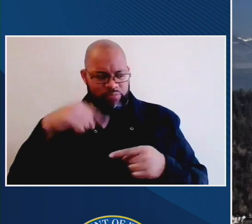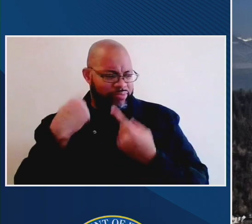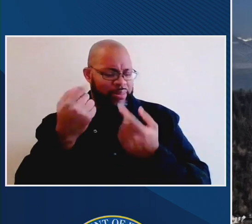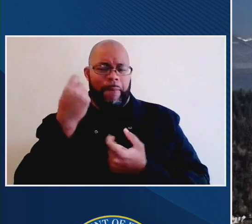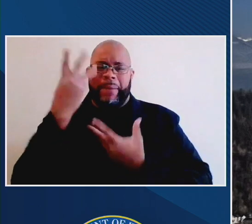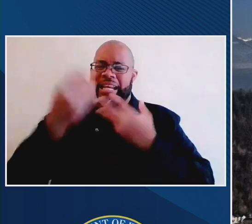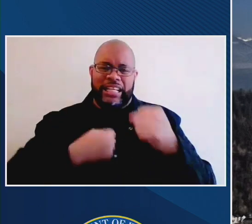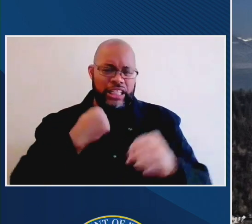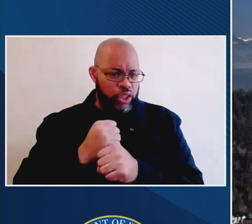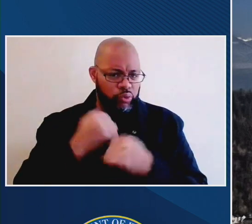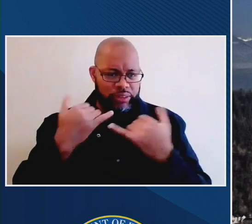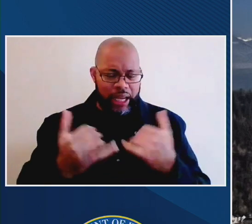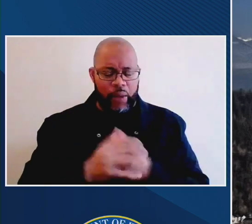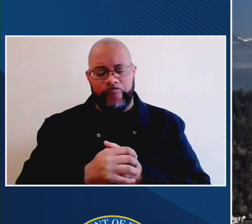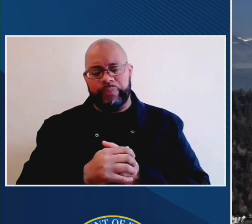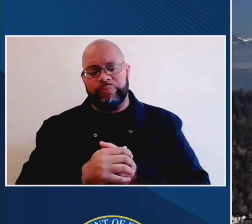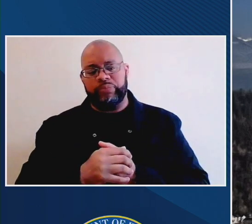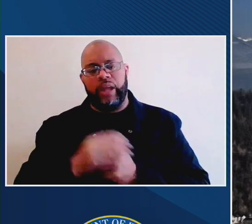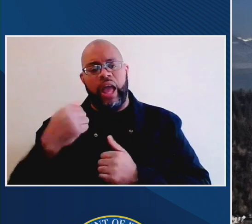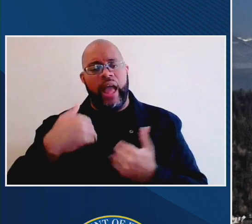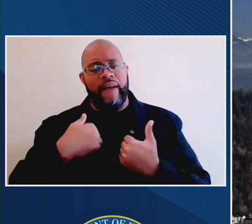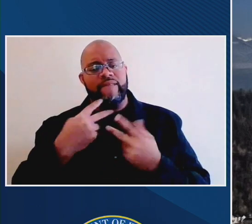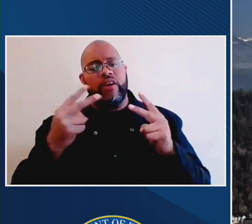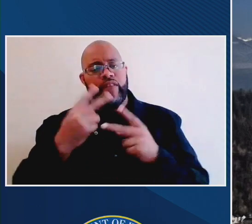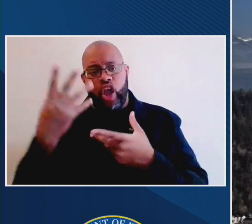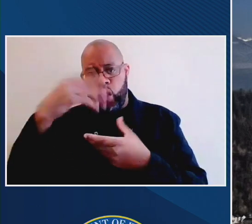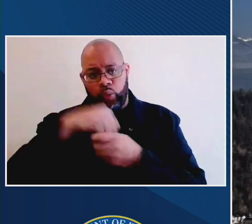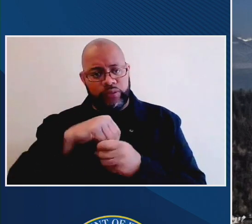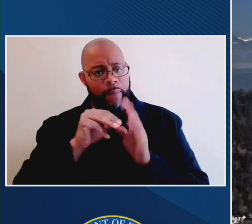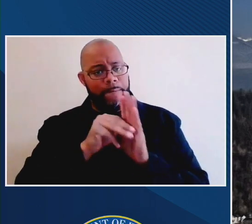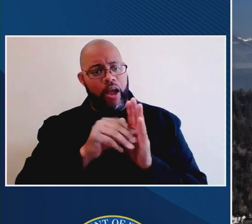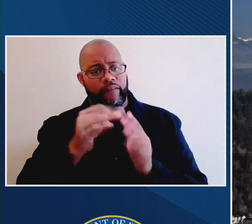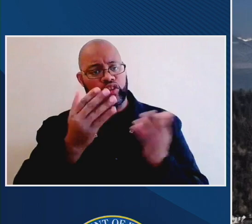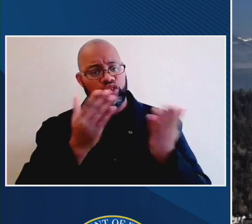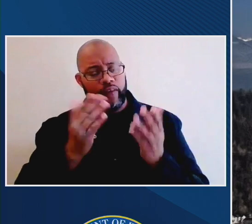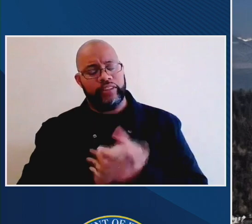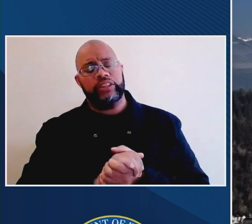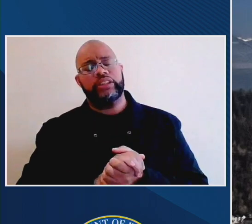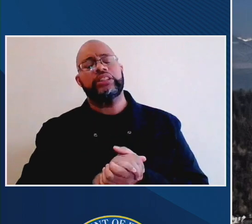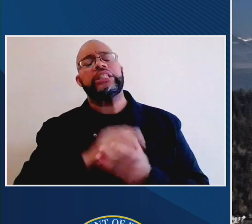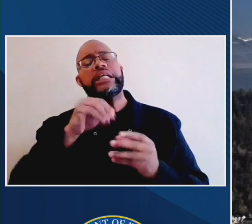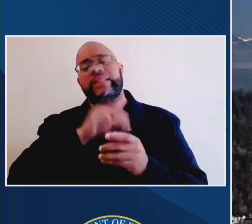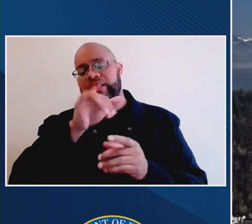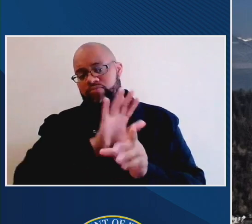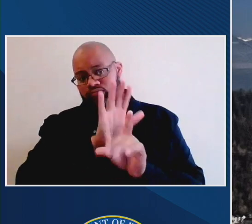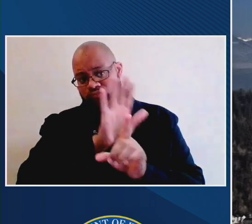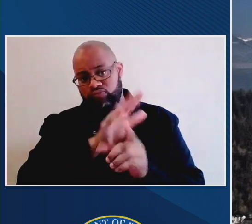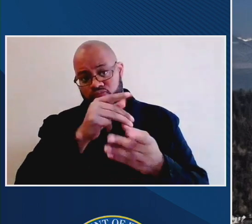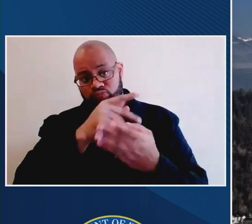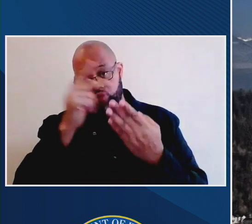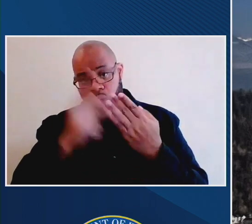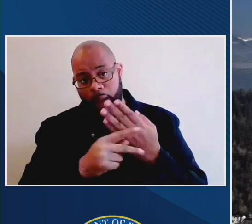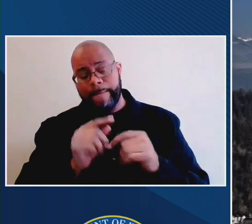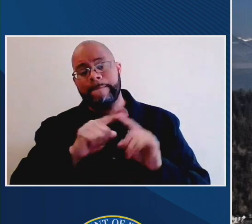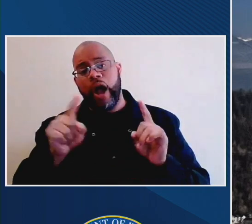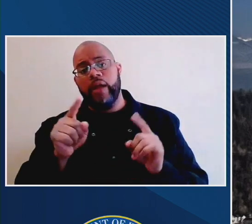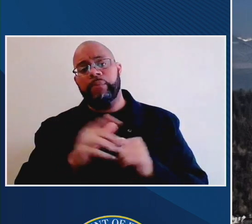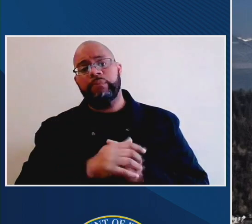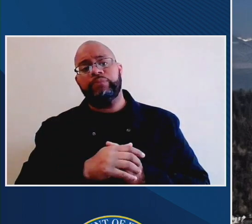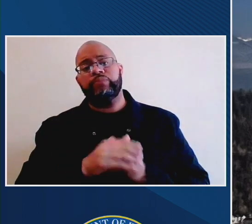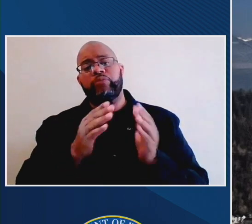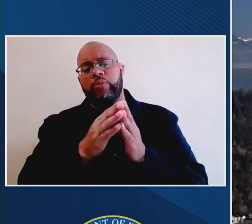topics on the main committee that they have to get through and get through amended regulatory language for the other topics as well. There